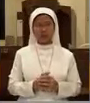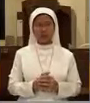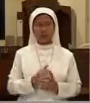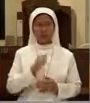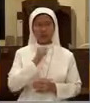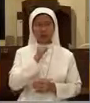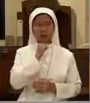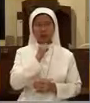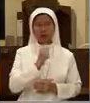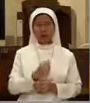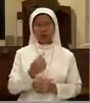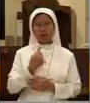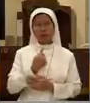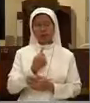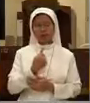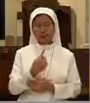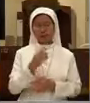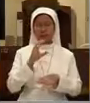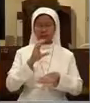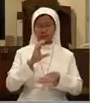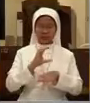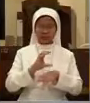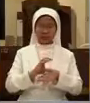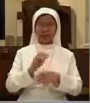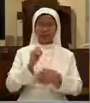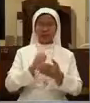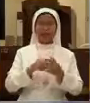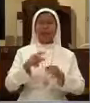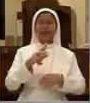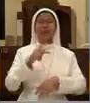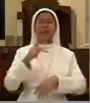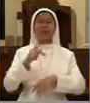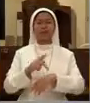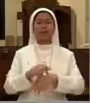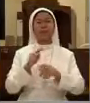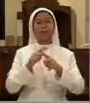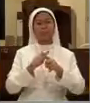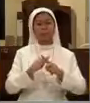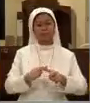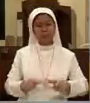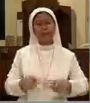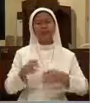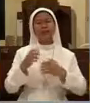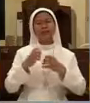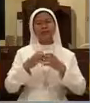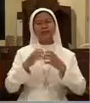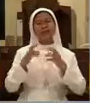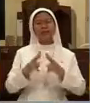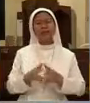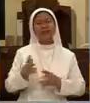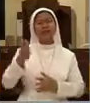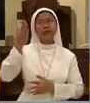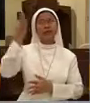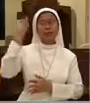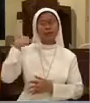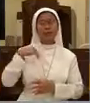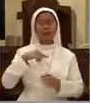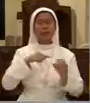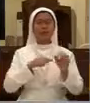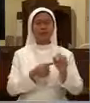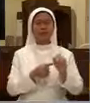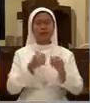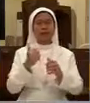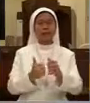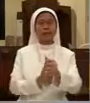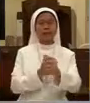Not only the church in the Philippines, but even the original apostles, they had